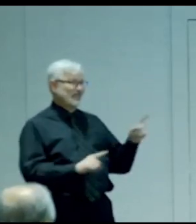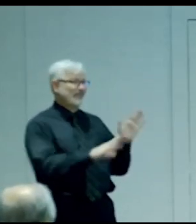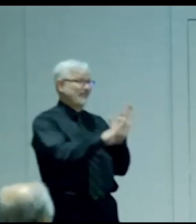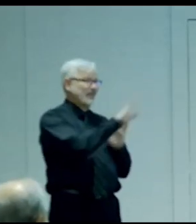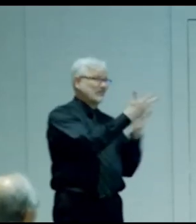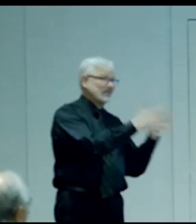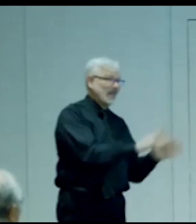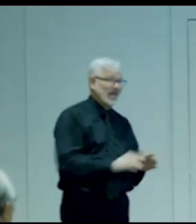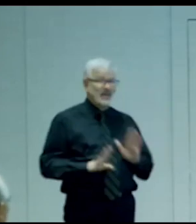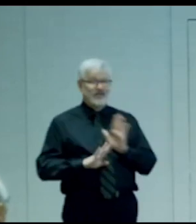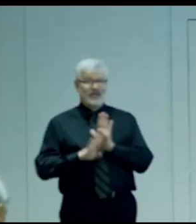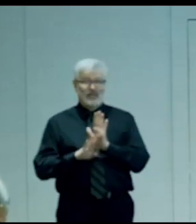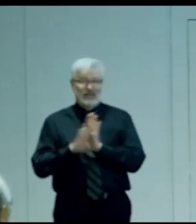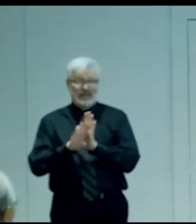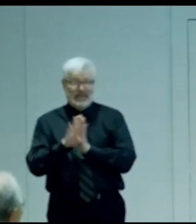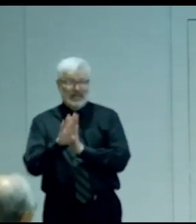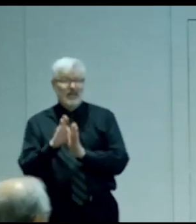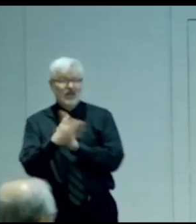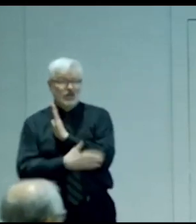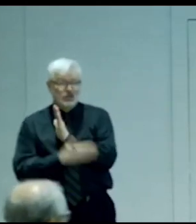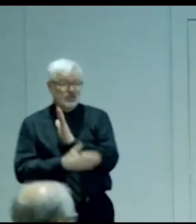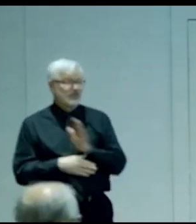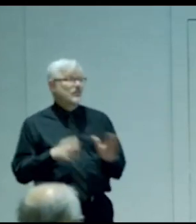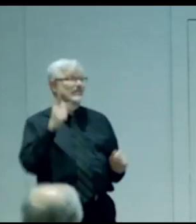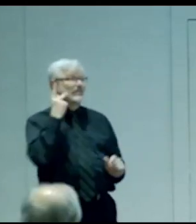in terms of the amount of